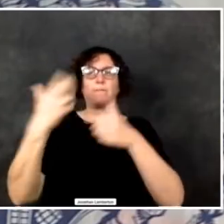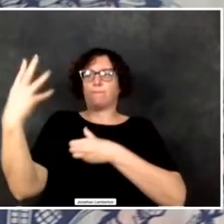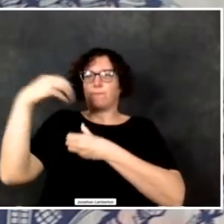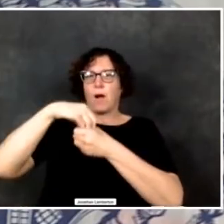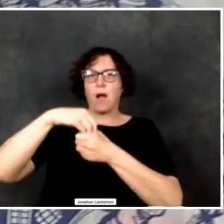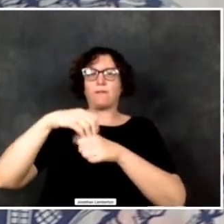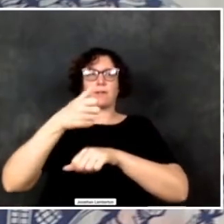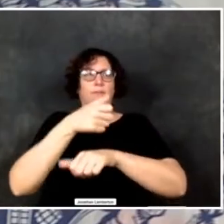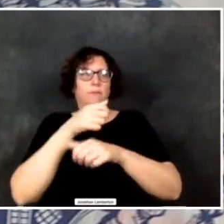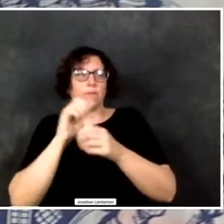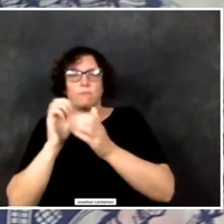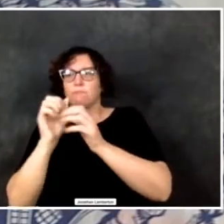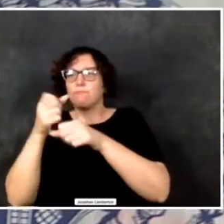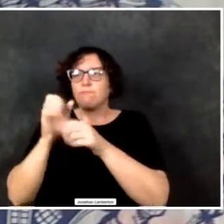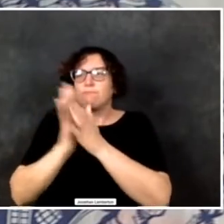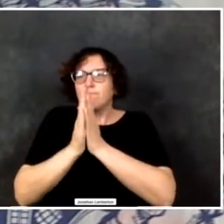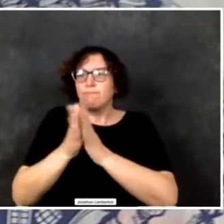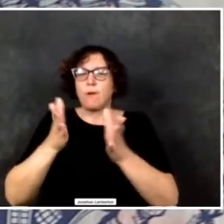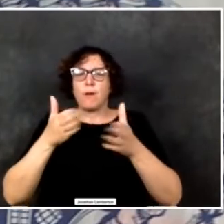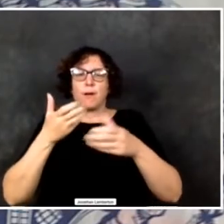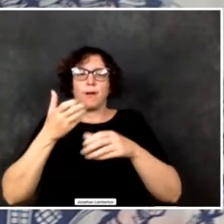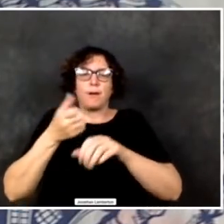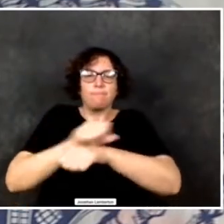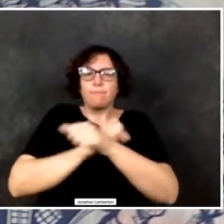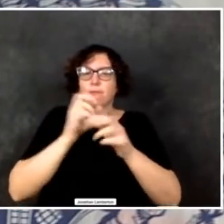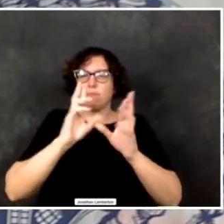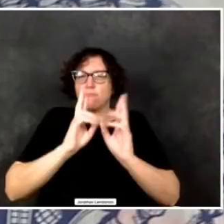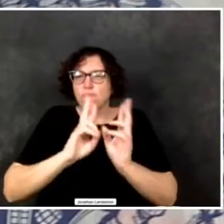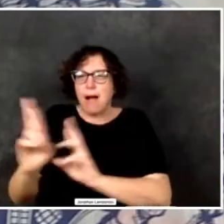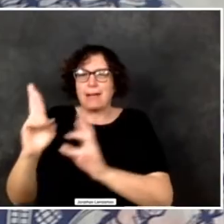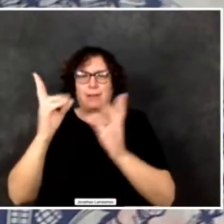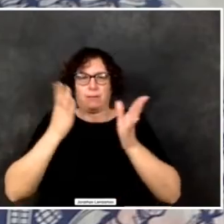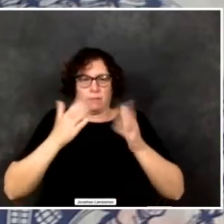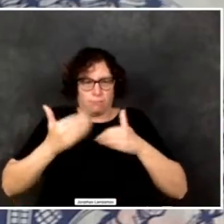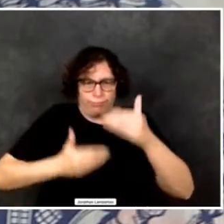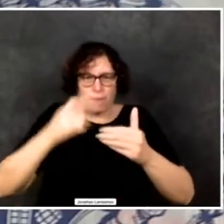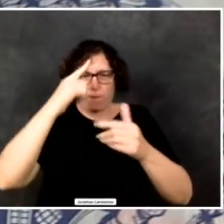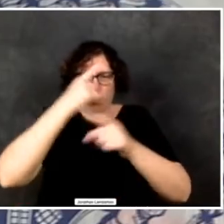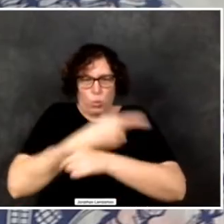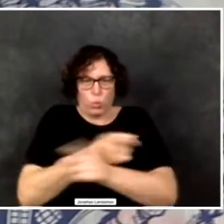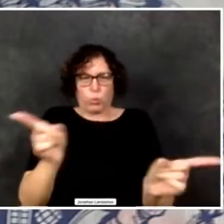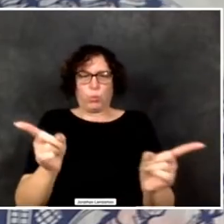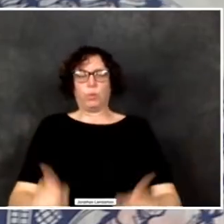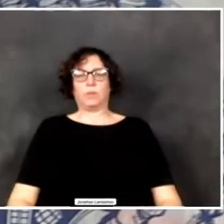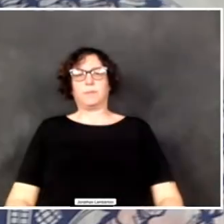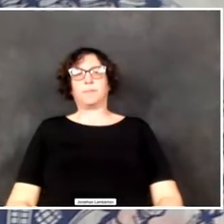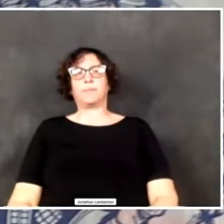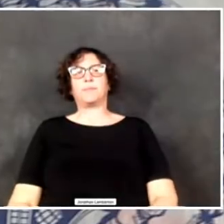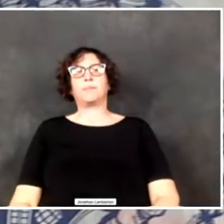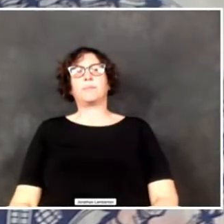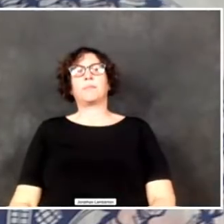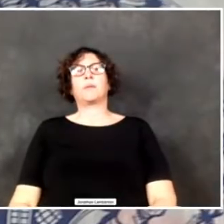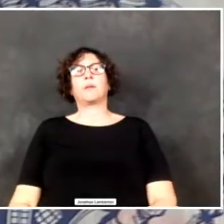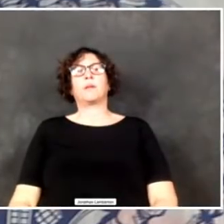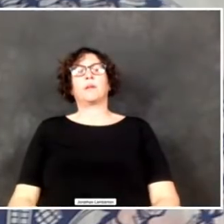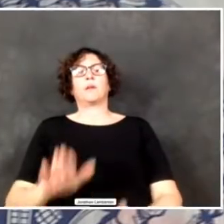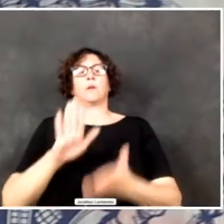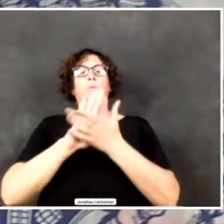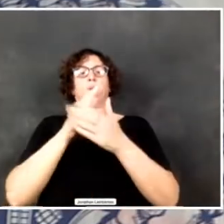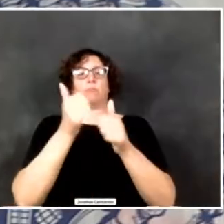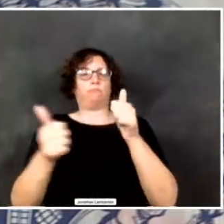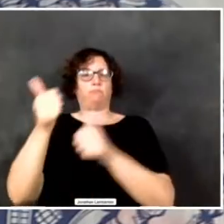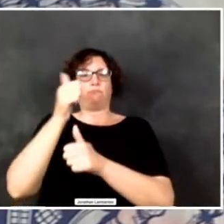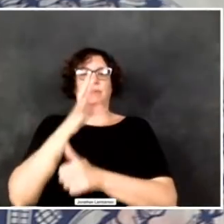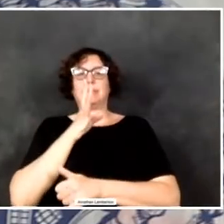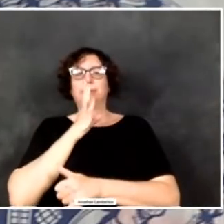actually distributed a little over 175,000 devices. We've shipped approximately